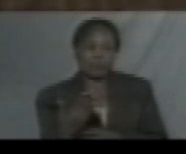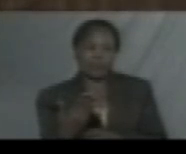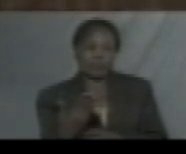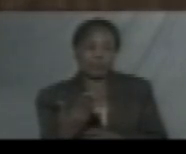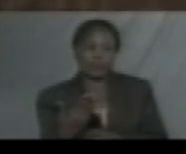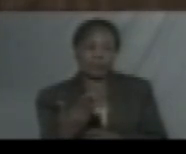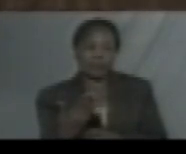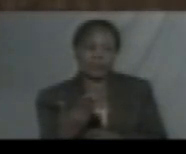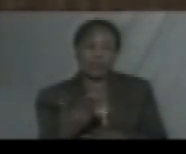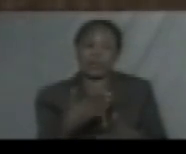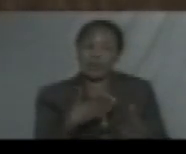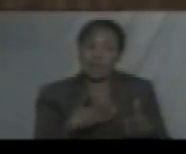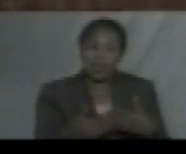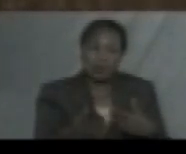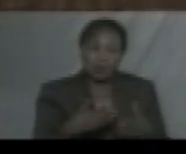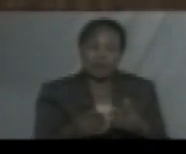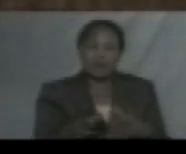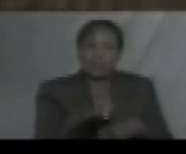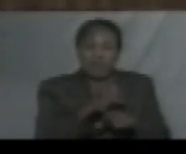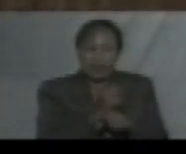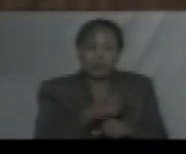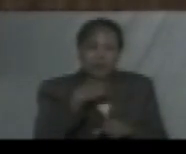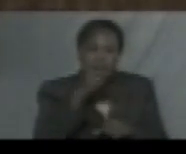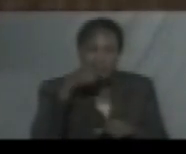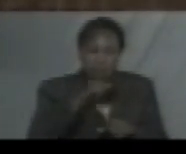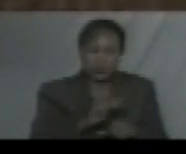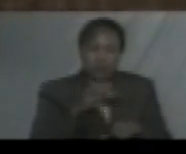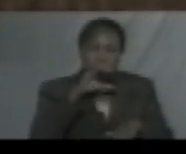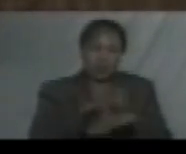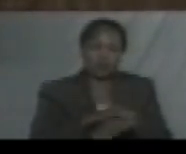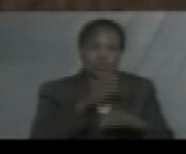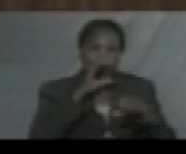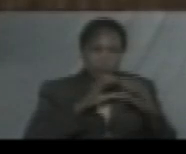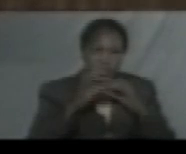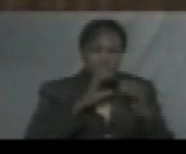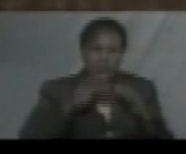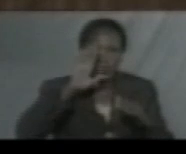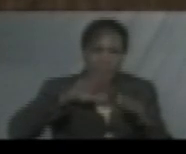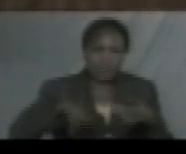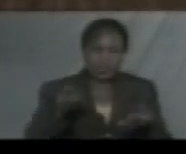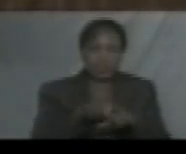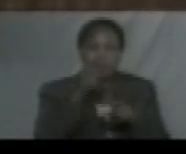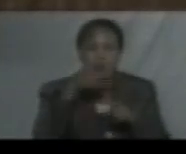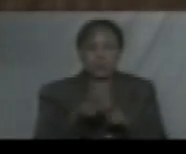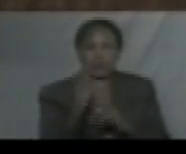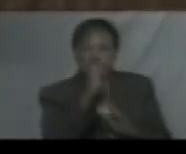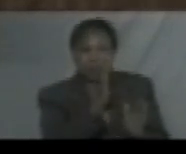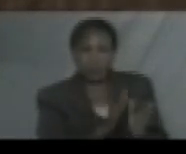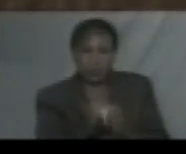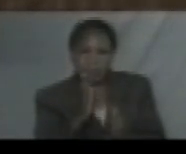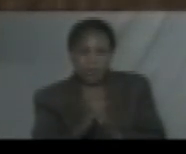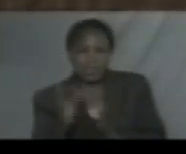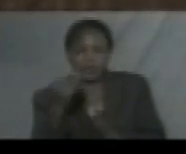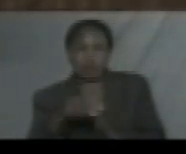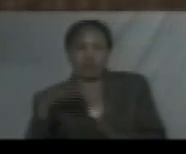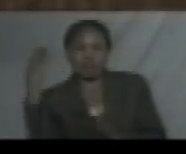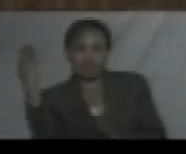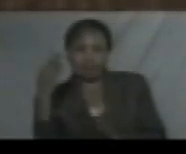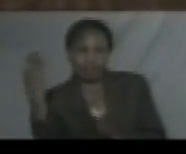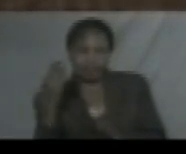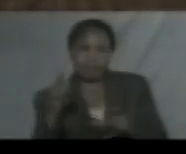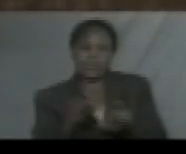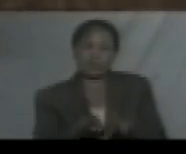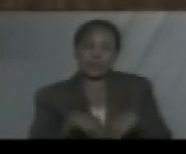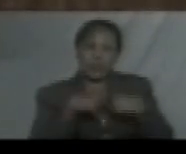However, the firm stated that they had received the communication late and were unable to prepare for presentation